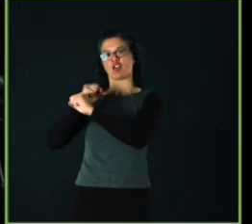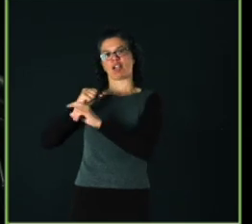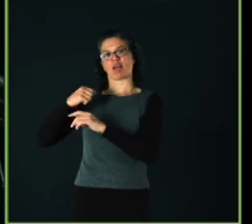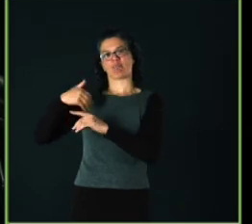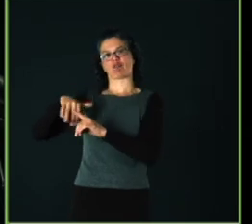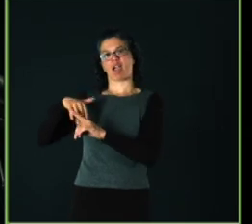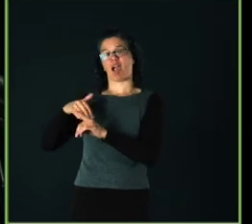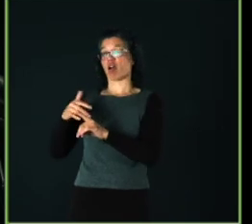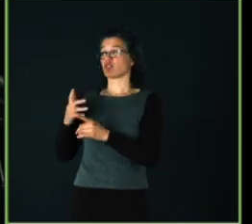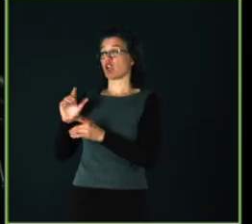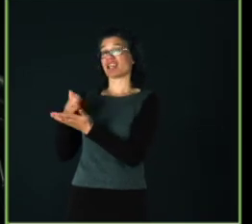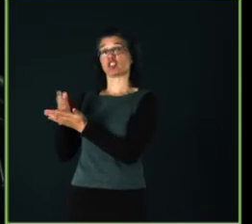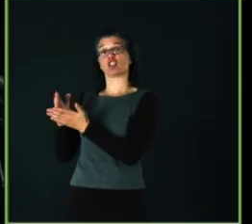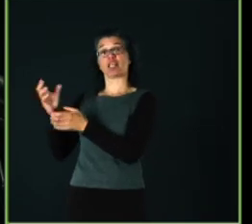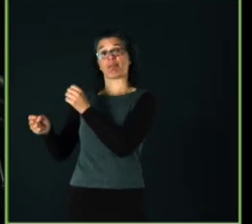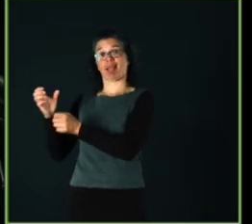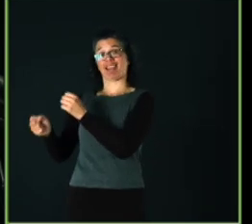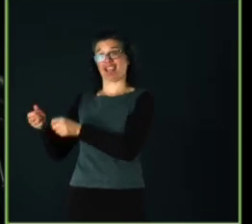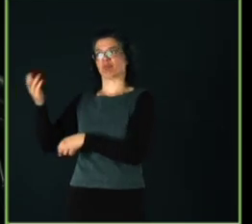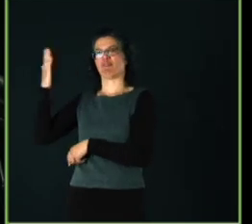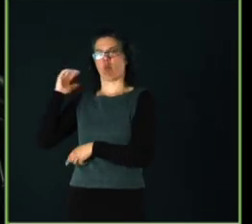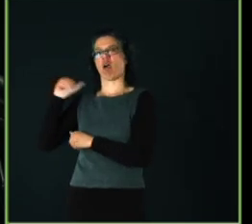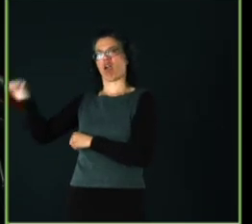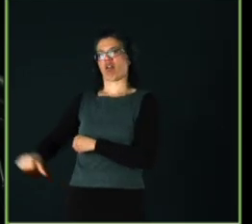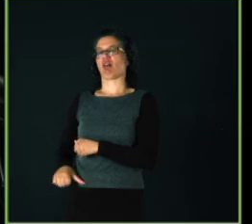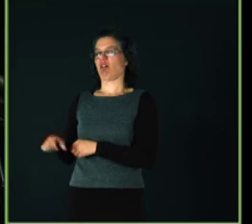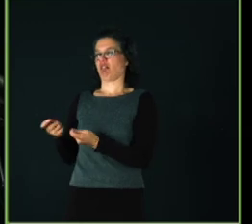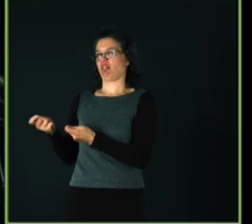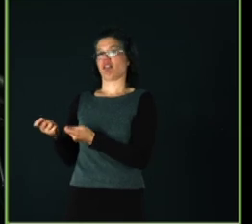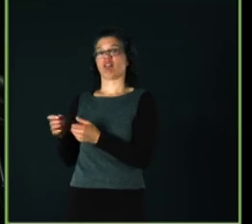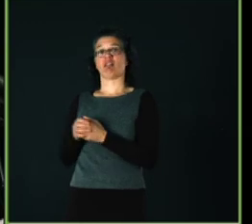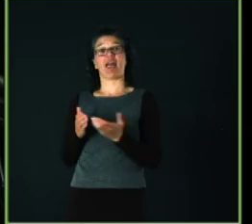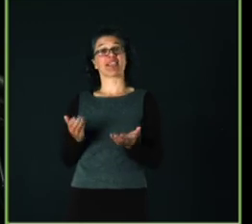a share milking dairy farm in Titoki. He currently runs a family-owned